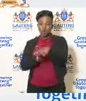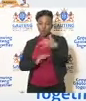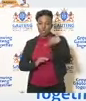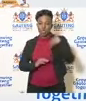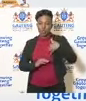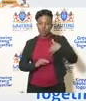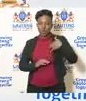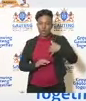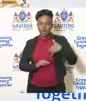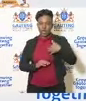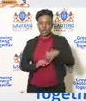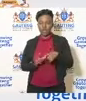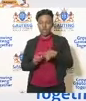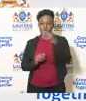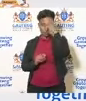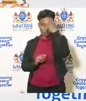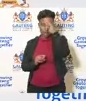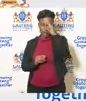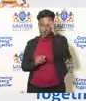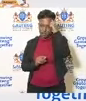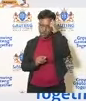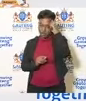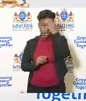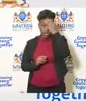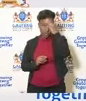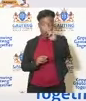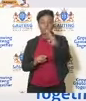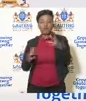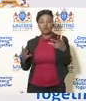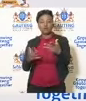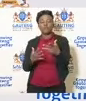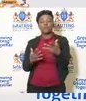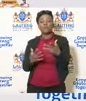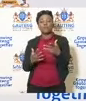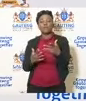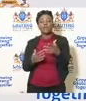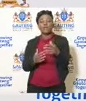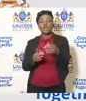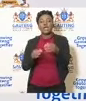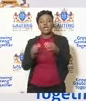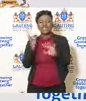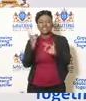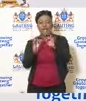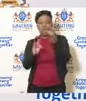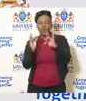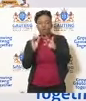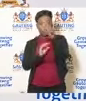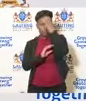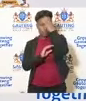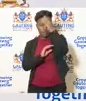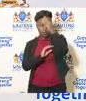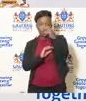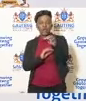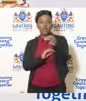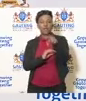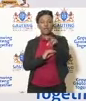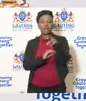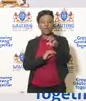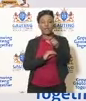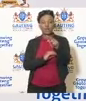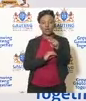let's look at Tshwane first. The area in Tshwane would be from the CBD of Tshwane, Pretoria West, up to